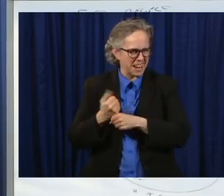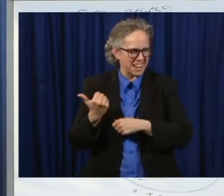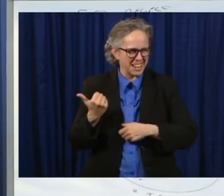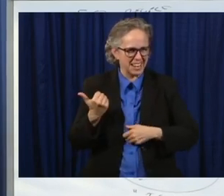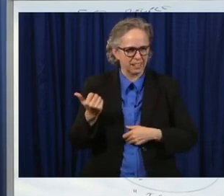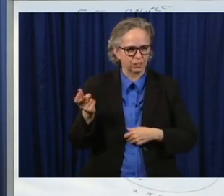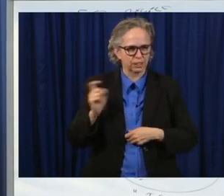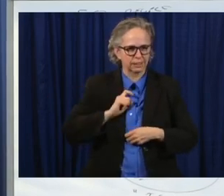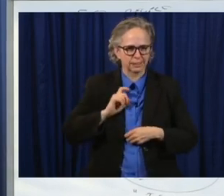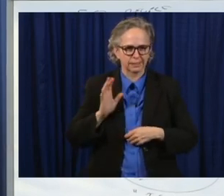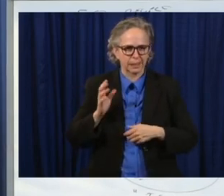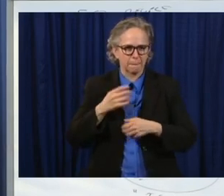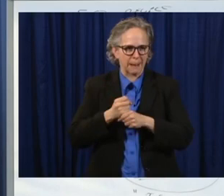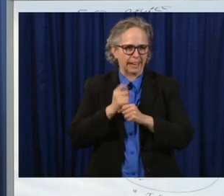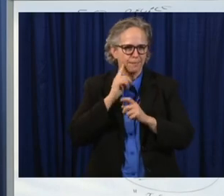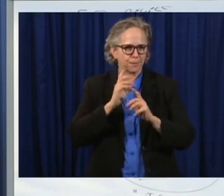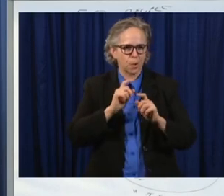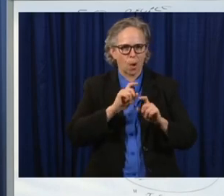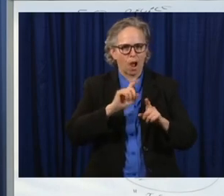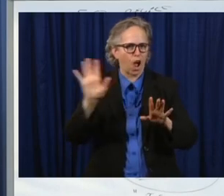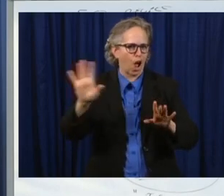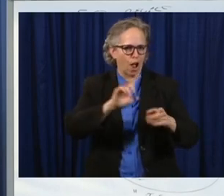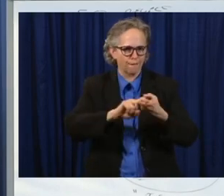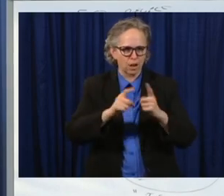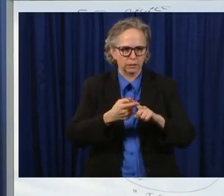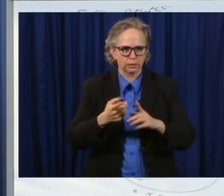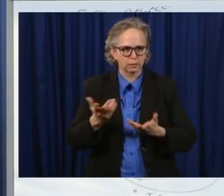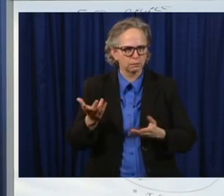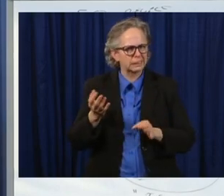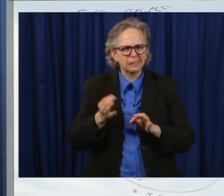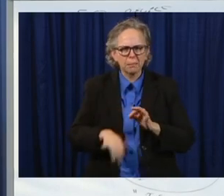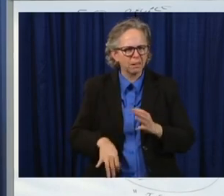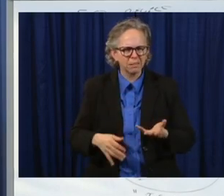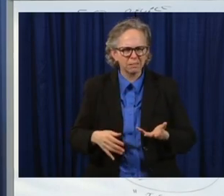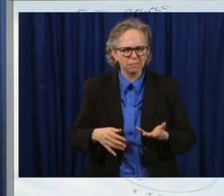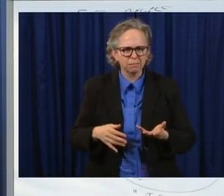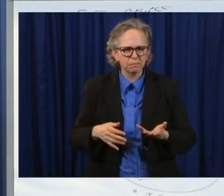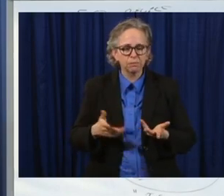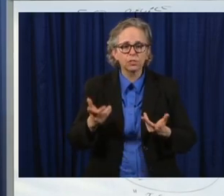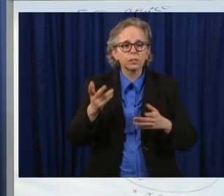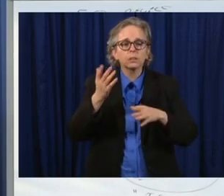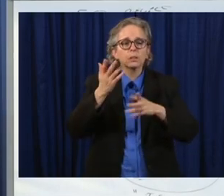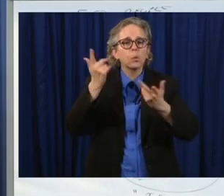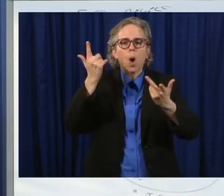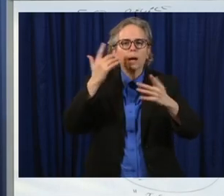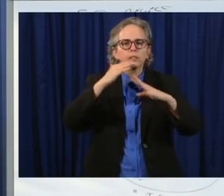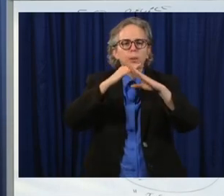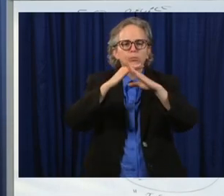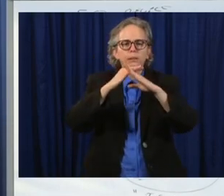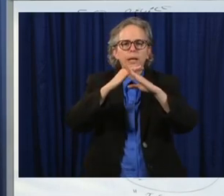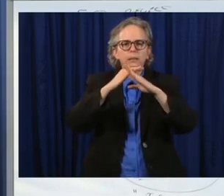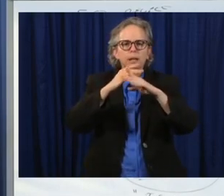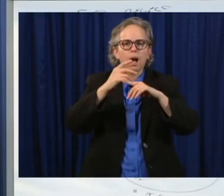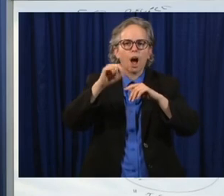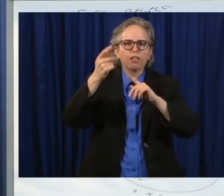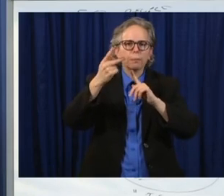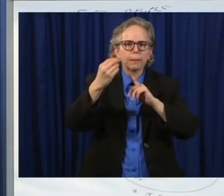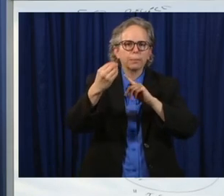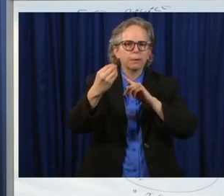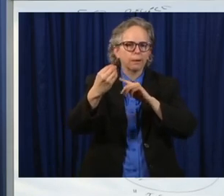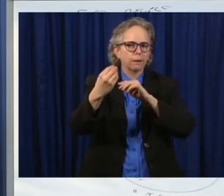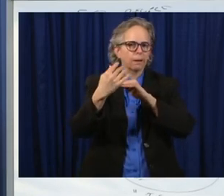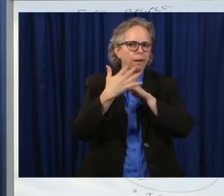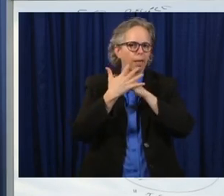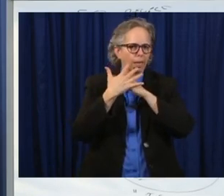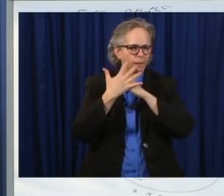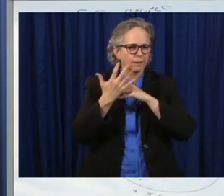friends. And these are pretty simple. And again, it's a protection for the other guy, the other person.